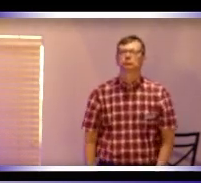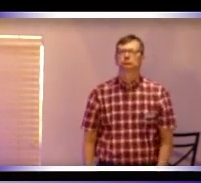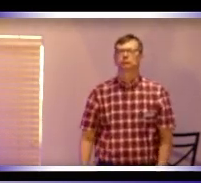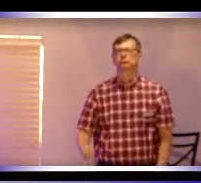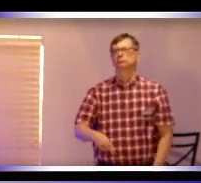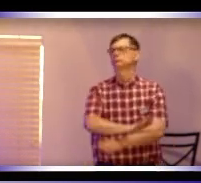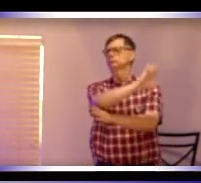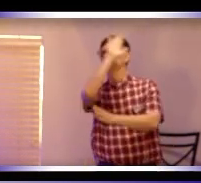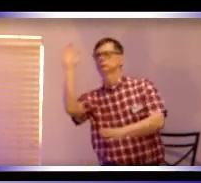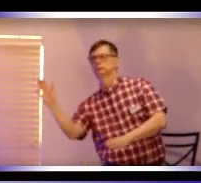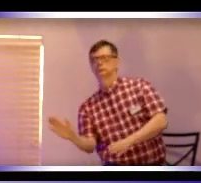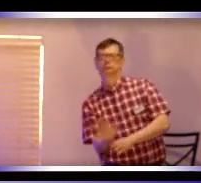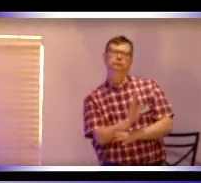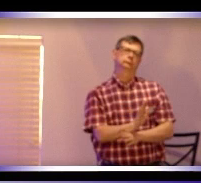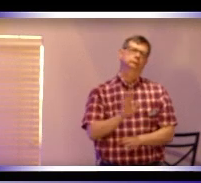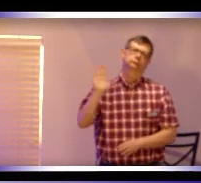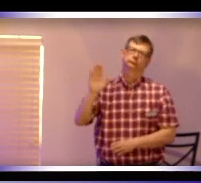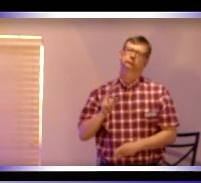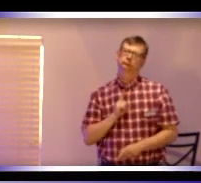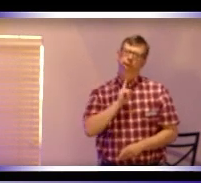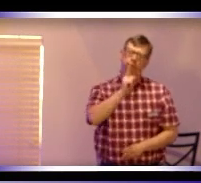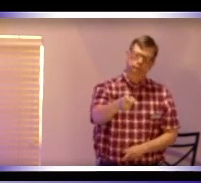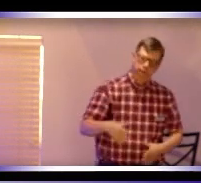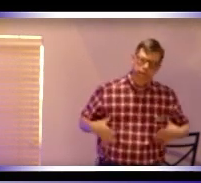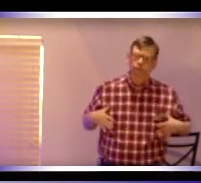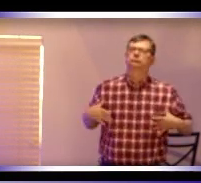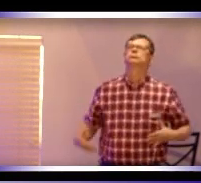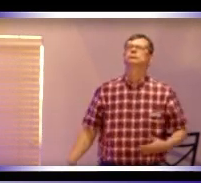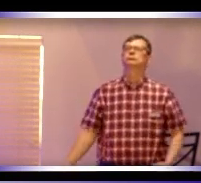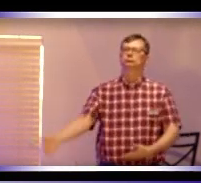for all that is alive in us,